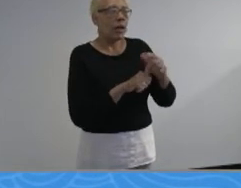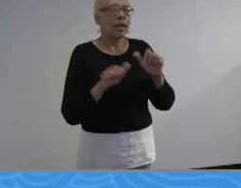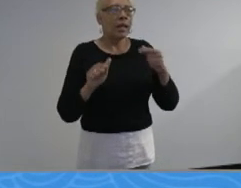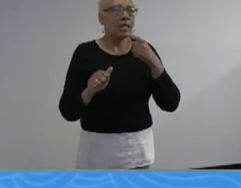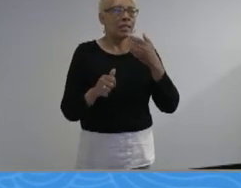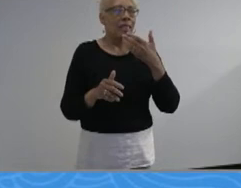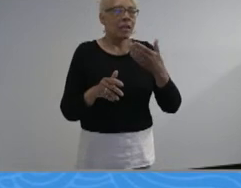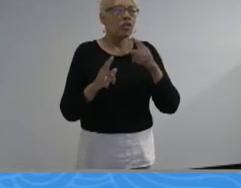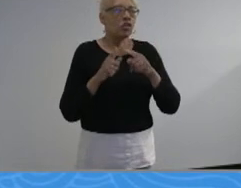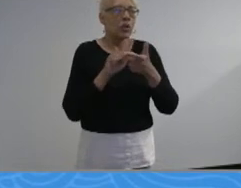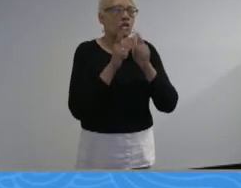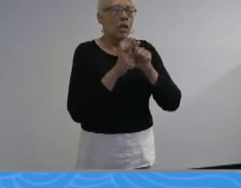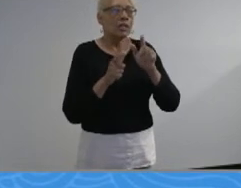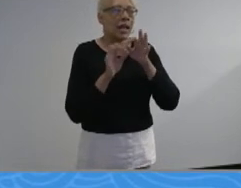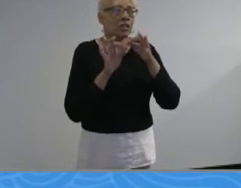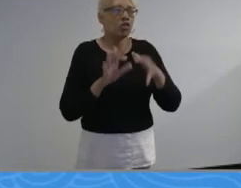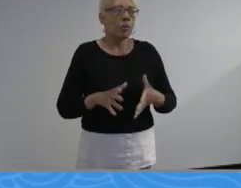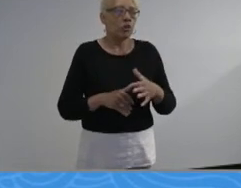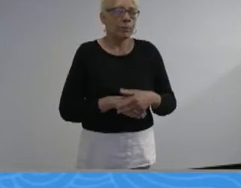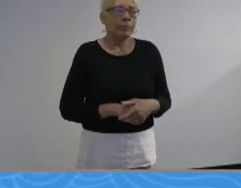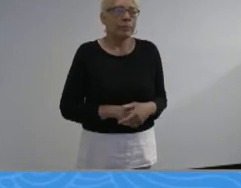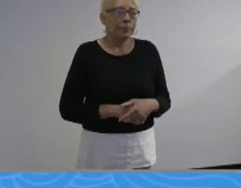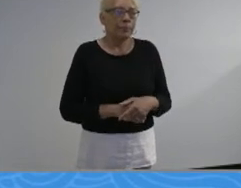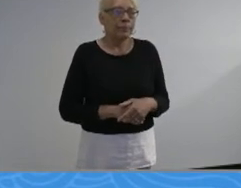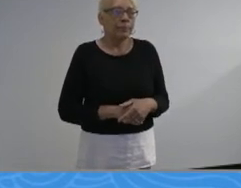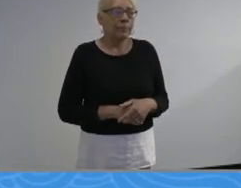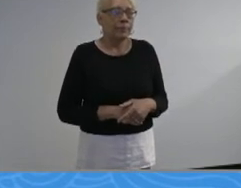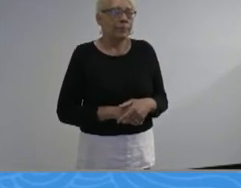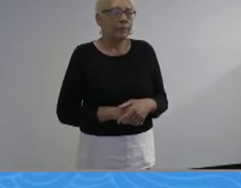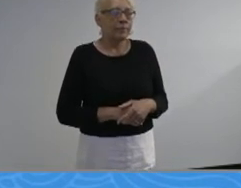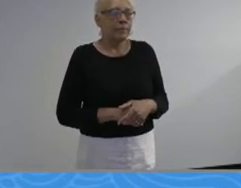you to our translators and interpreters?